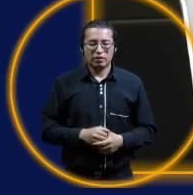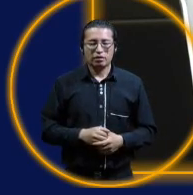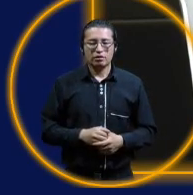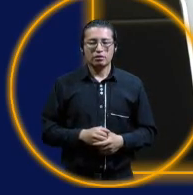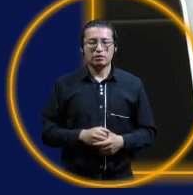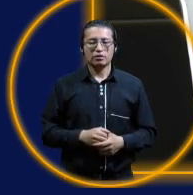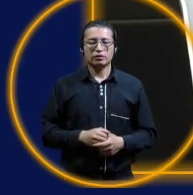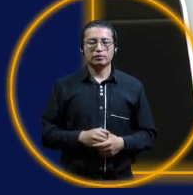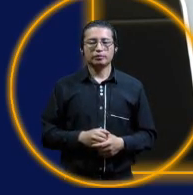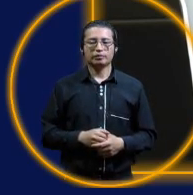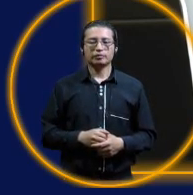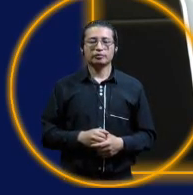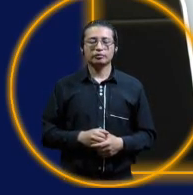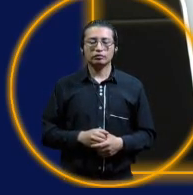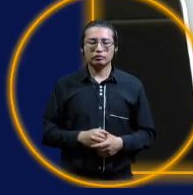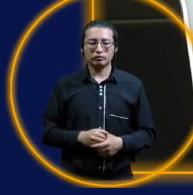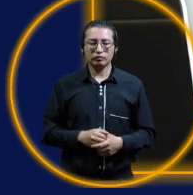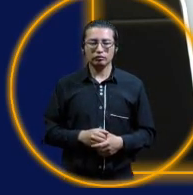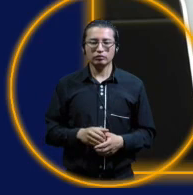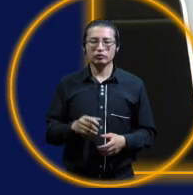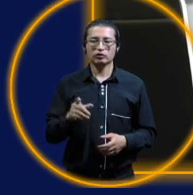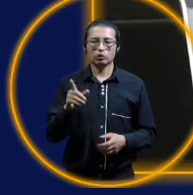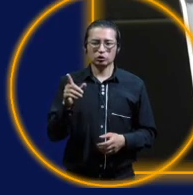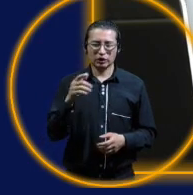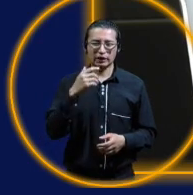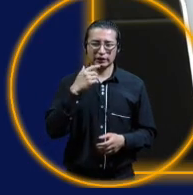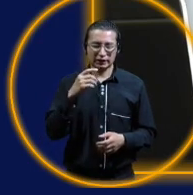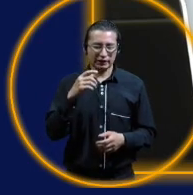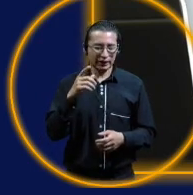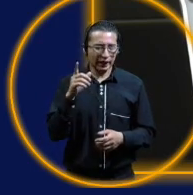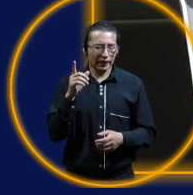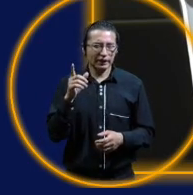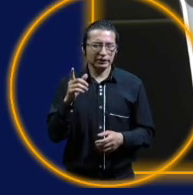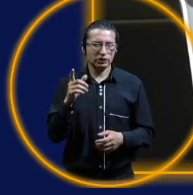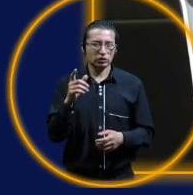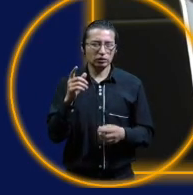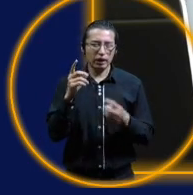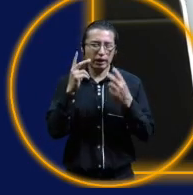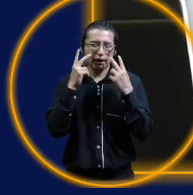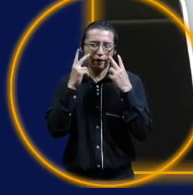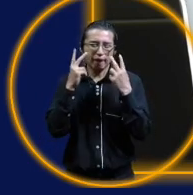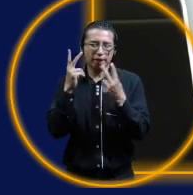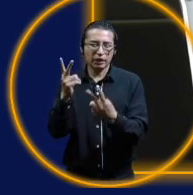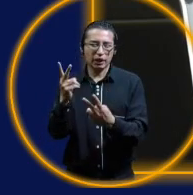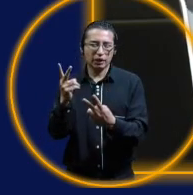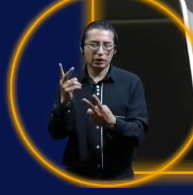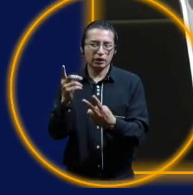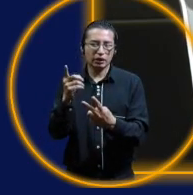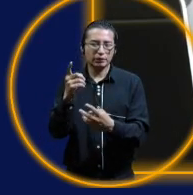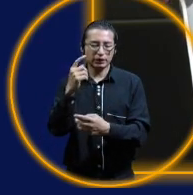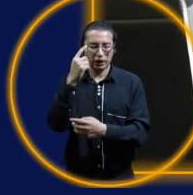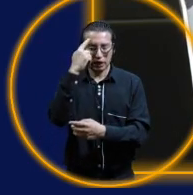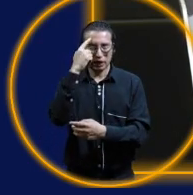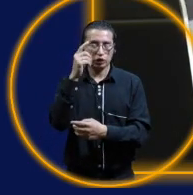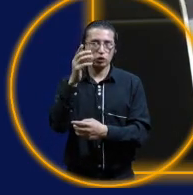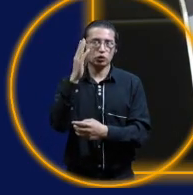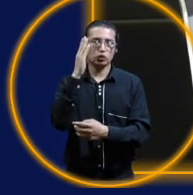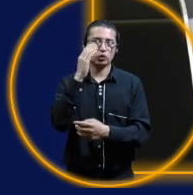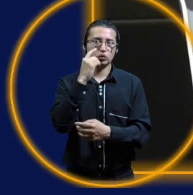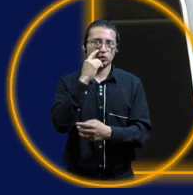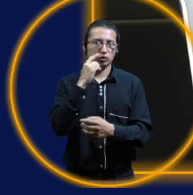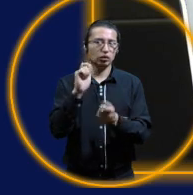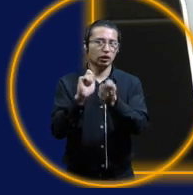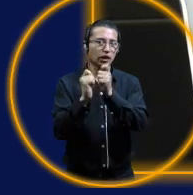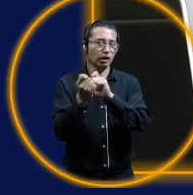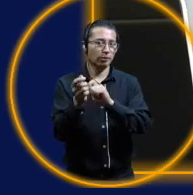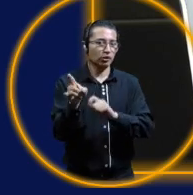it is like the thing where you see it and you're like, oh my gosh, I'm like changed from this. I want to show everyone this.